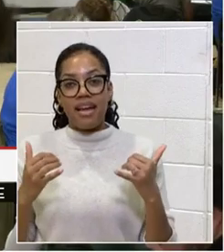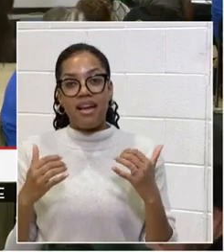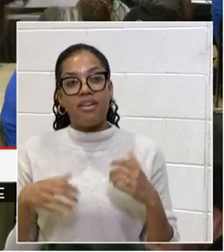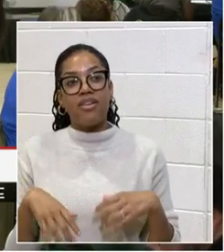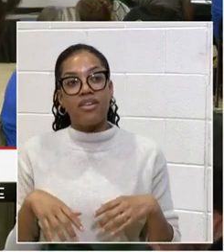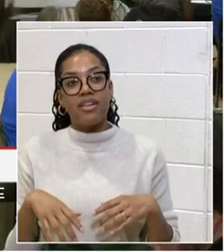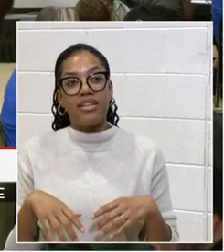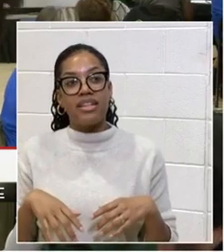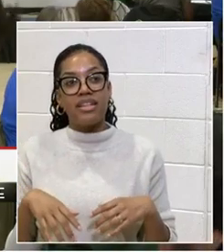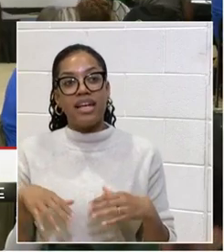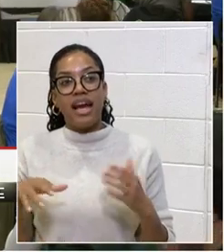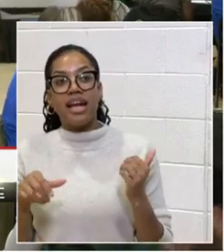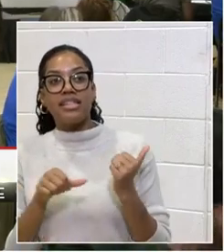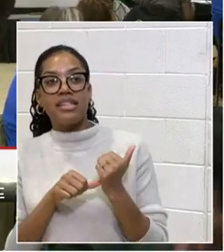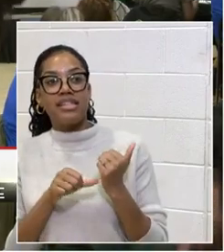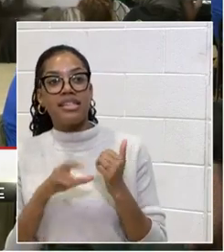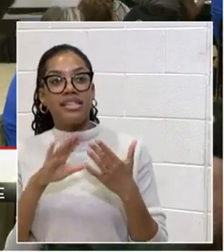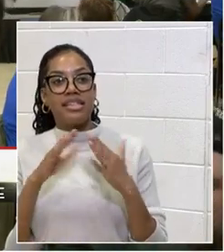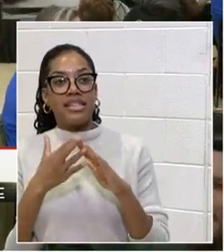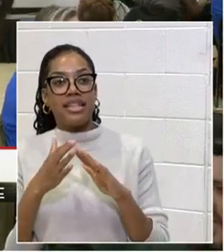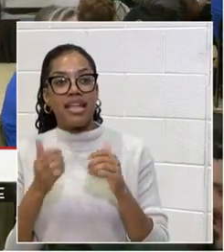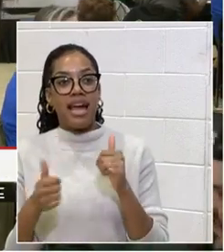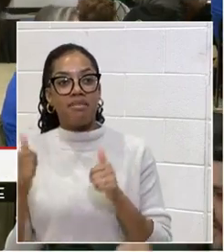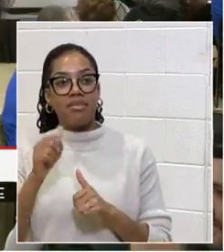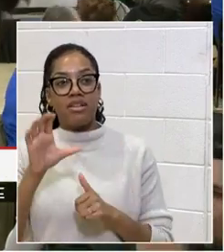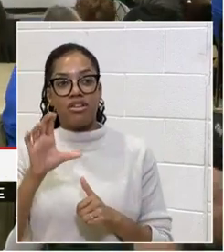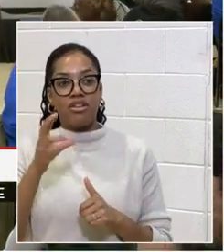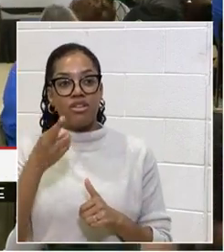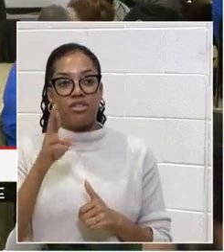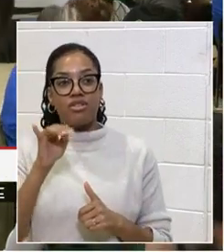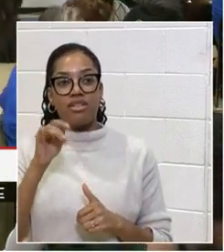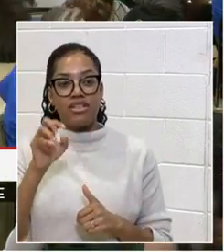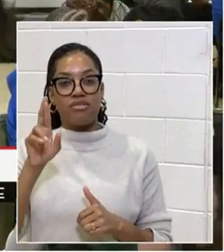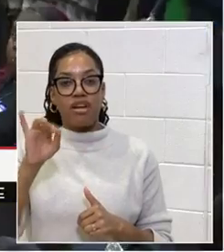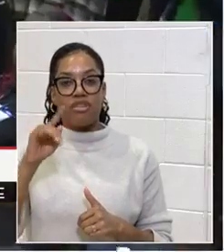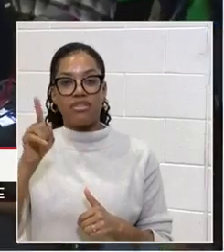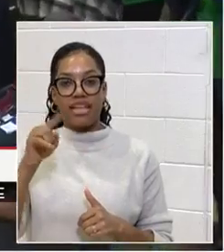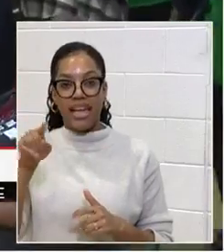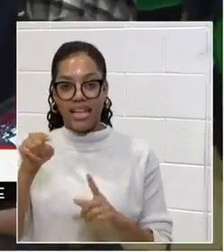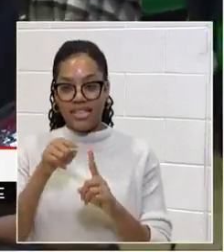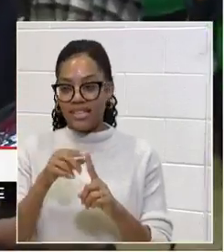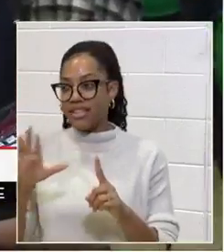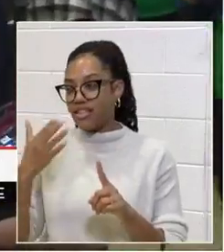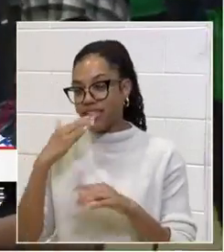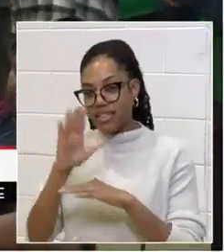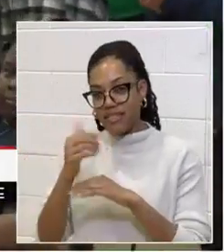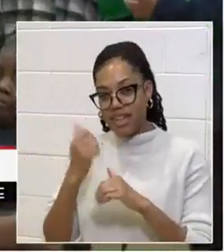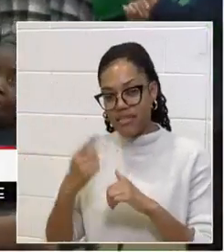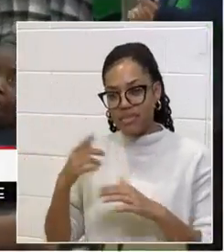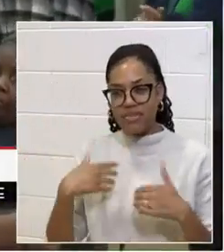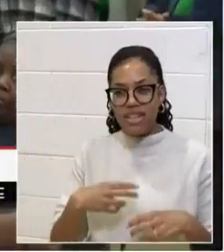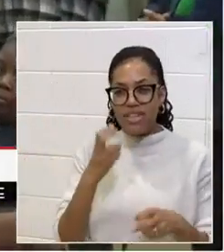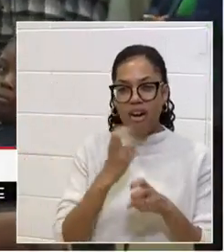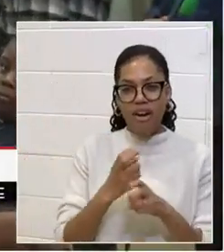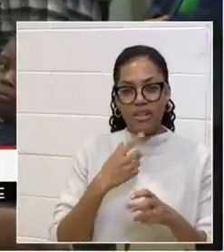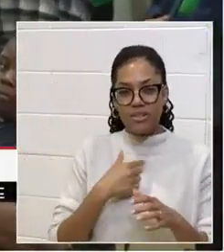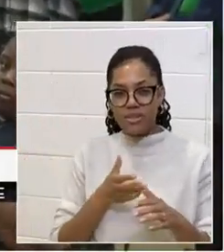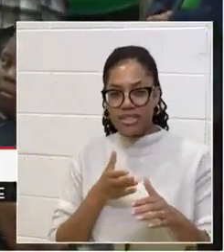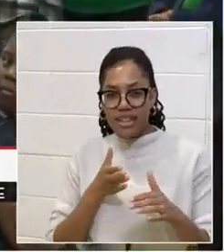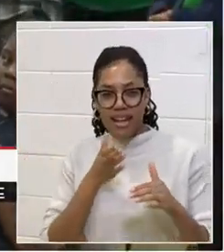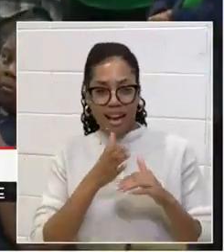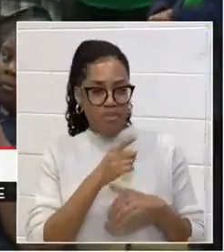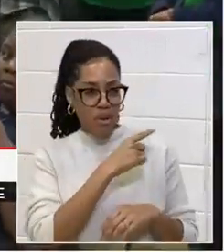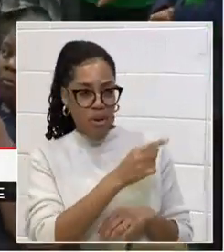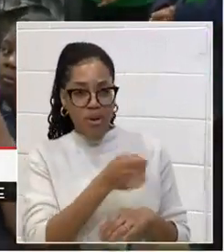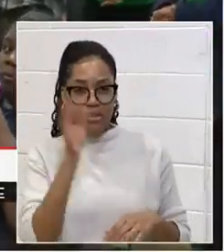City Administrator, Dr. Chris Rodriguez. Good evening, everyone. It's hard to follow all those pitches, but I will say that